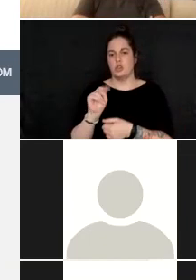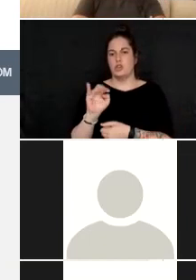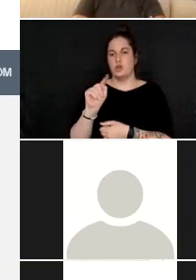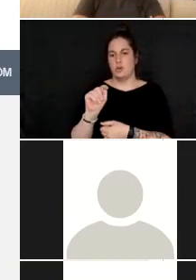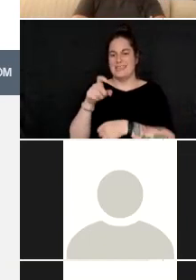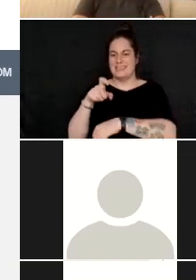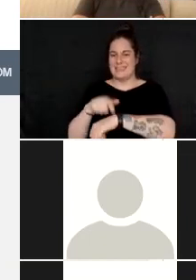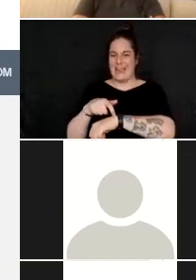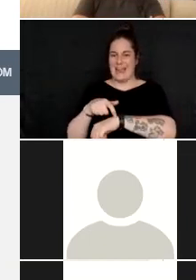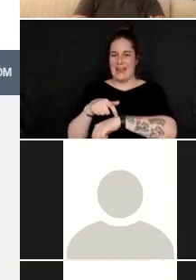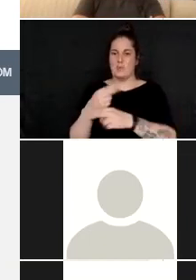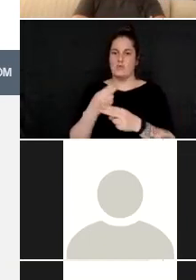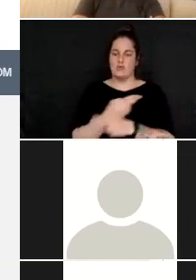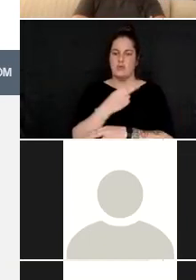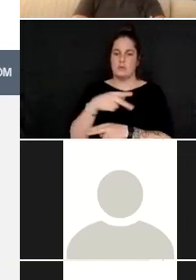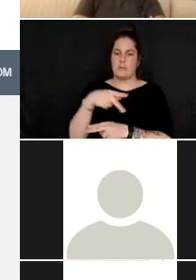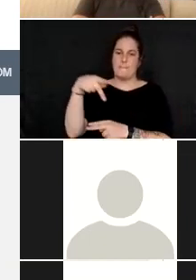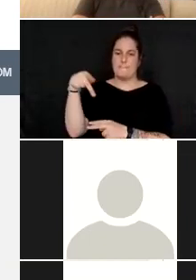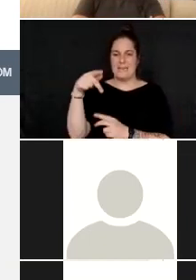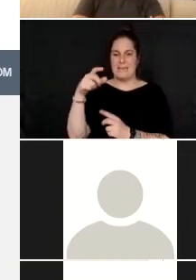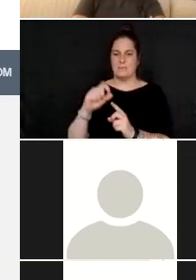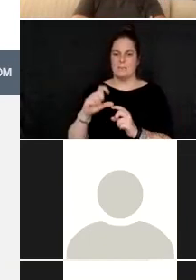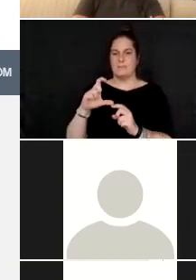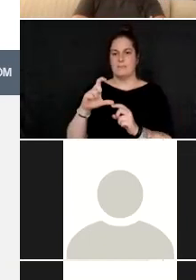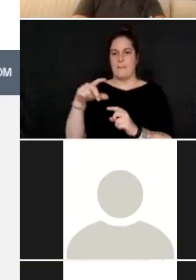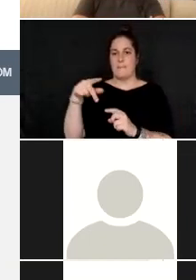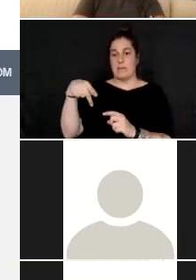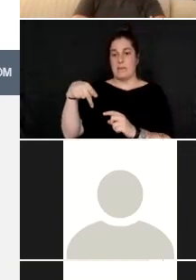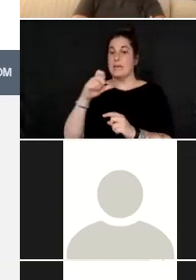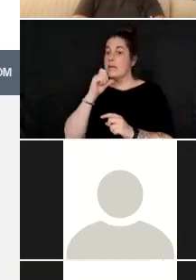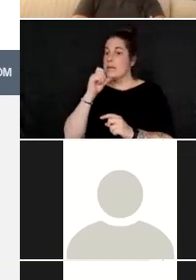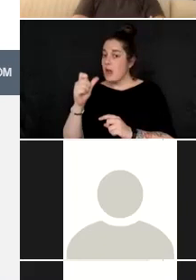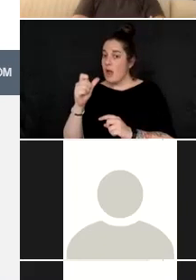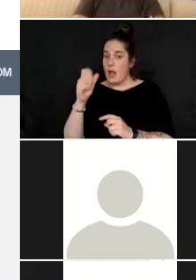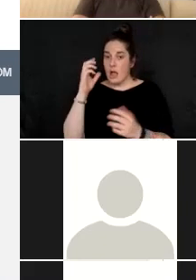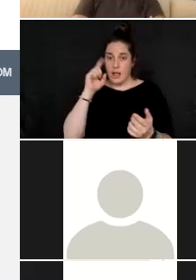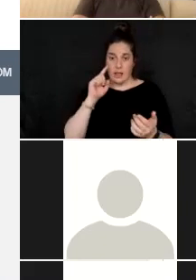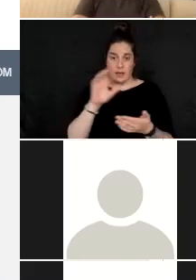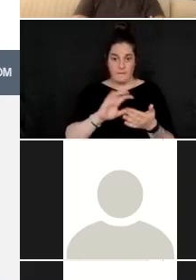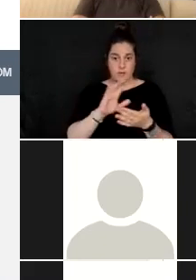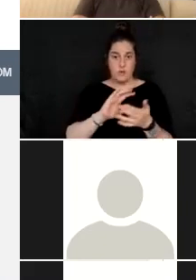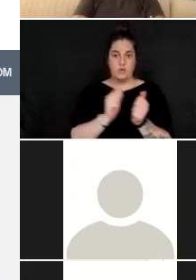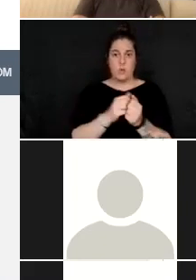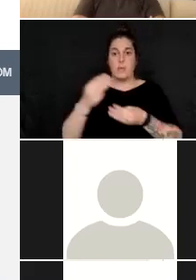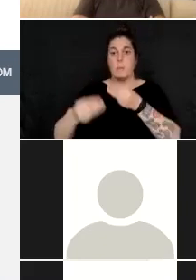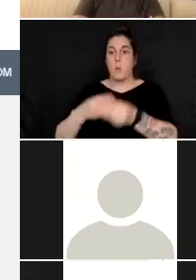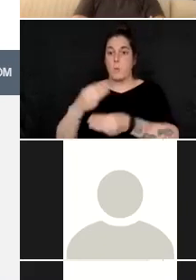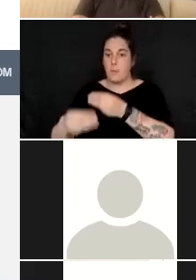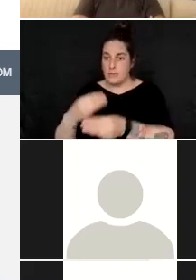P for power. Don't confuse that with the lowercase p that we use for momentum.